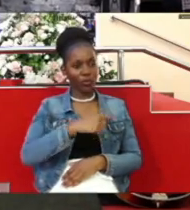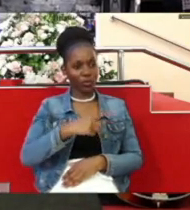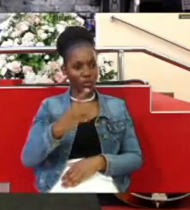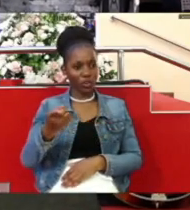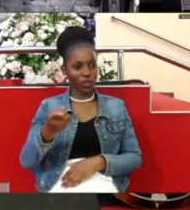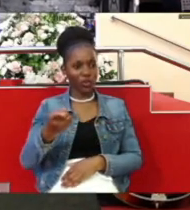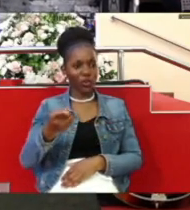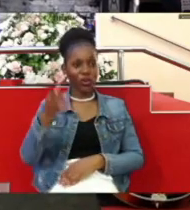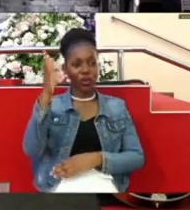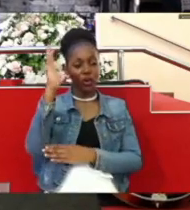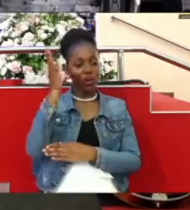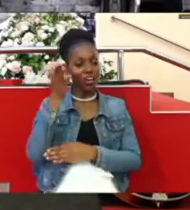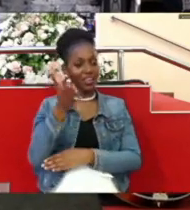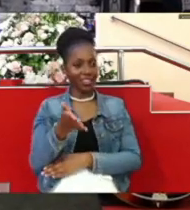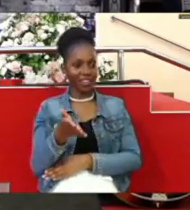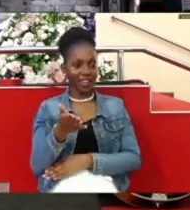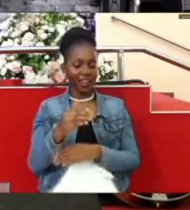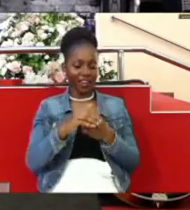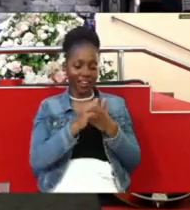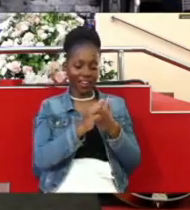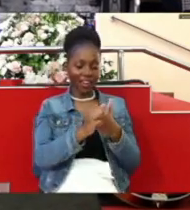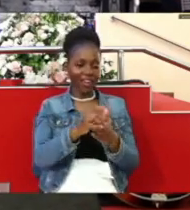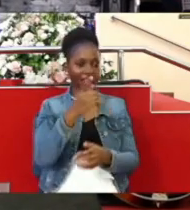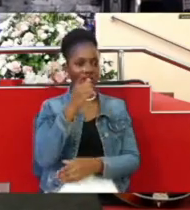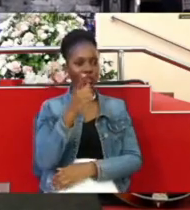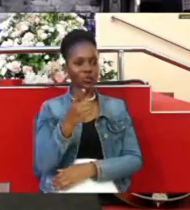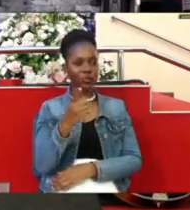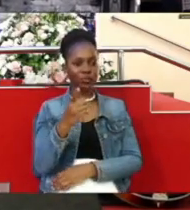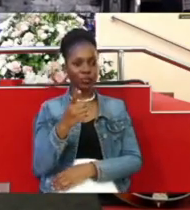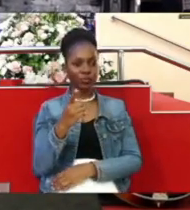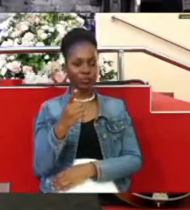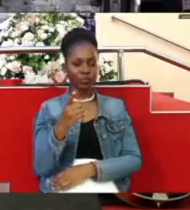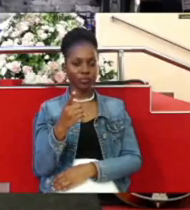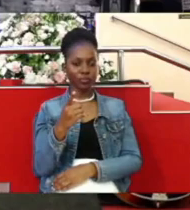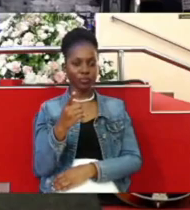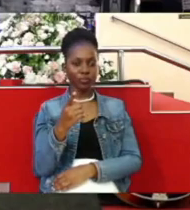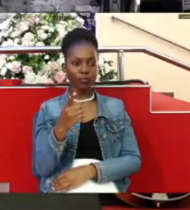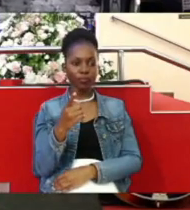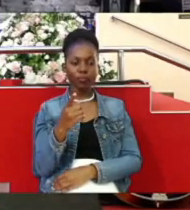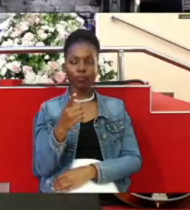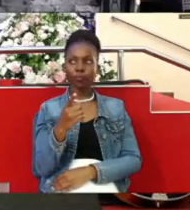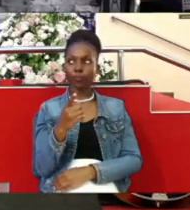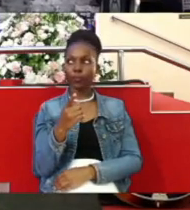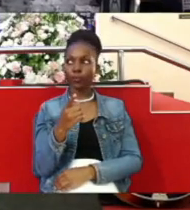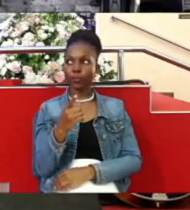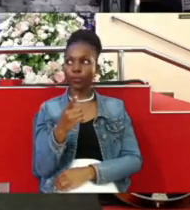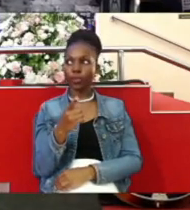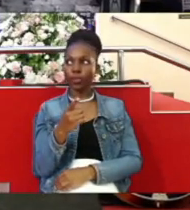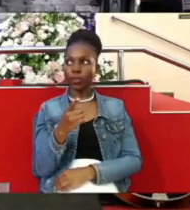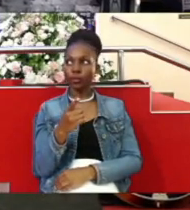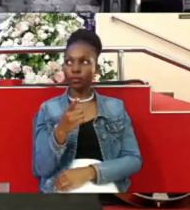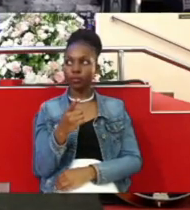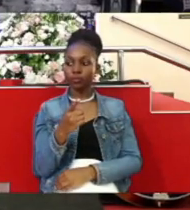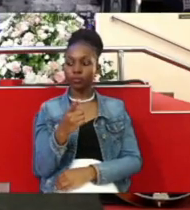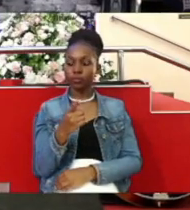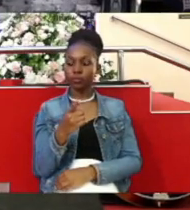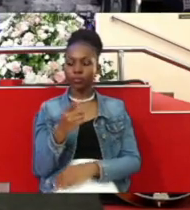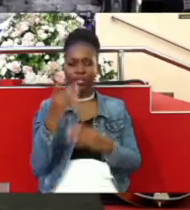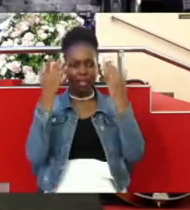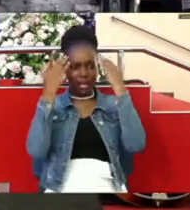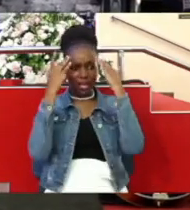Wherever you are, God's presence will be there. I don't know whether you are in your